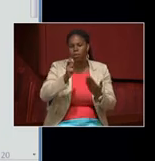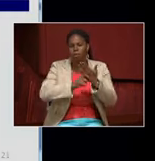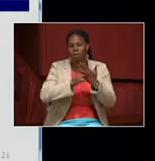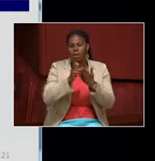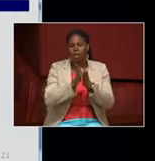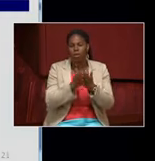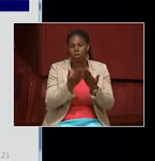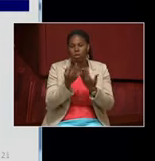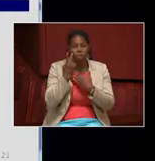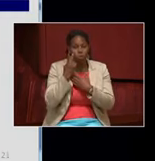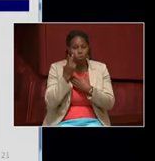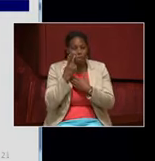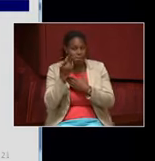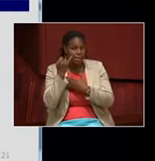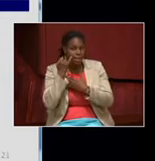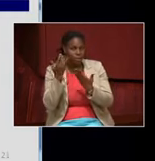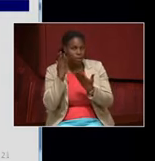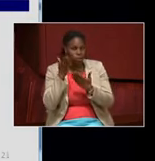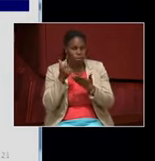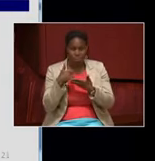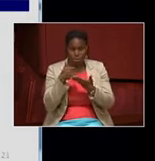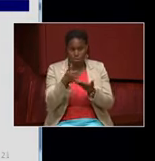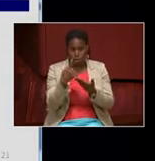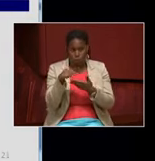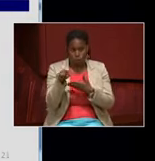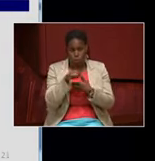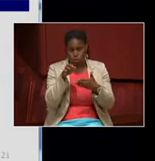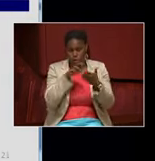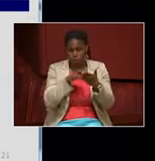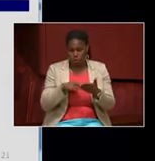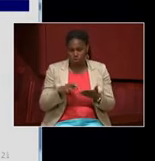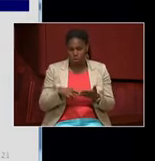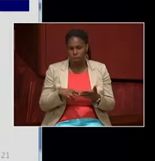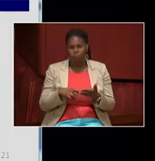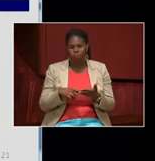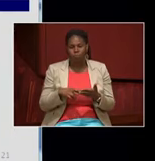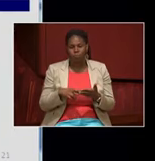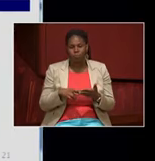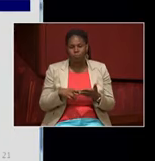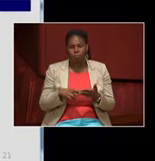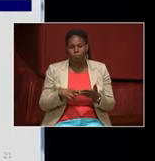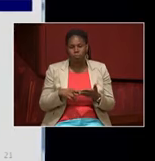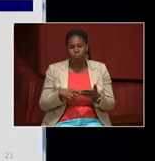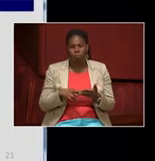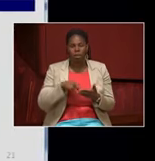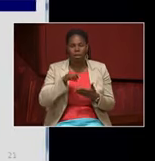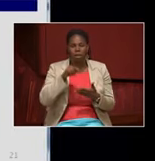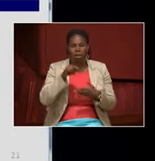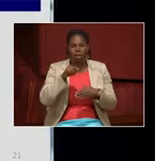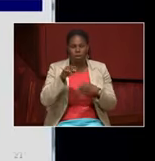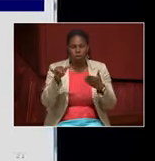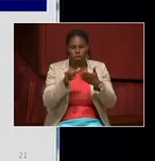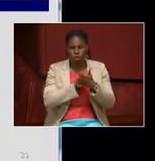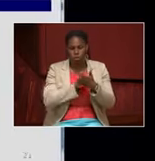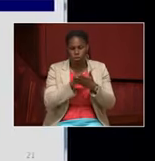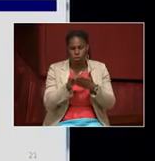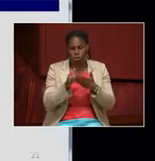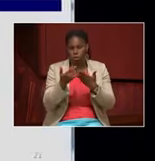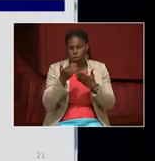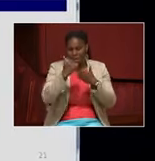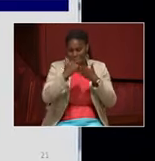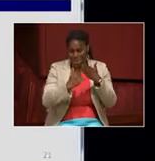is going to be some help for you in your research. Now, I've already plugged in here on this search, the New York passenger list right